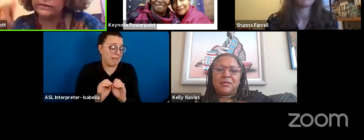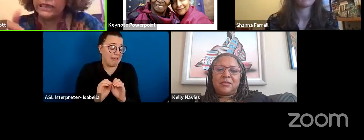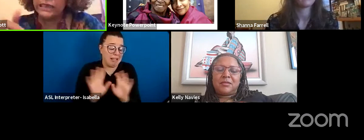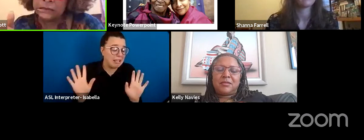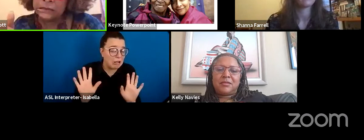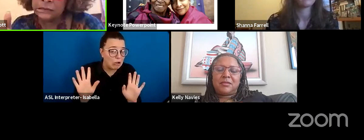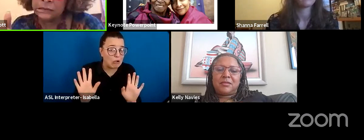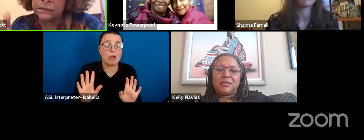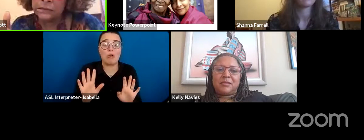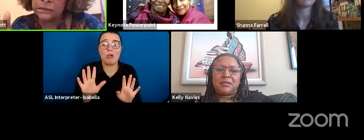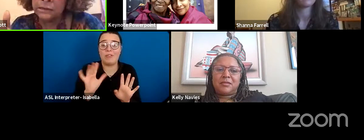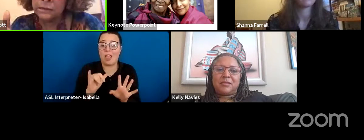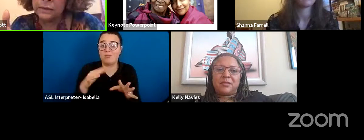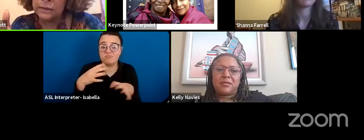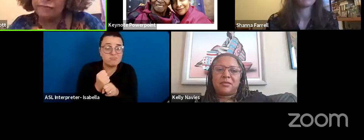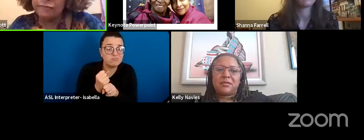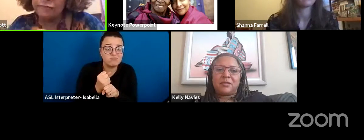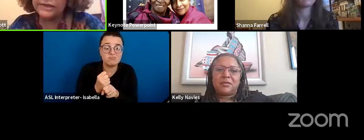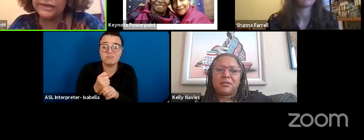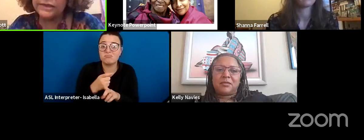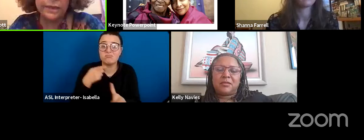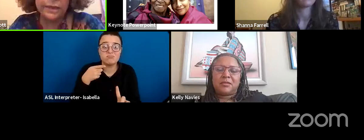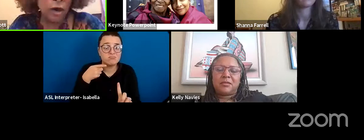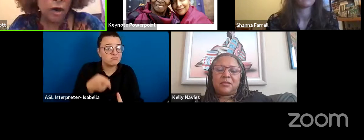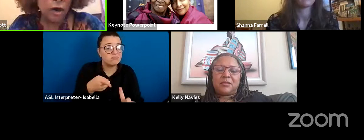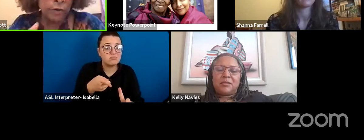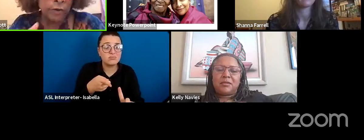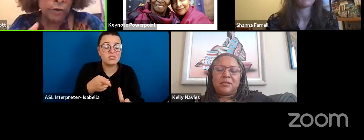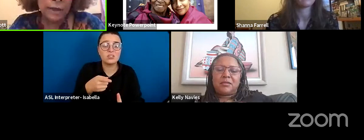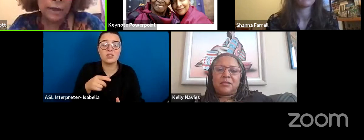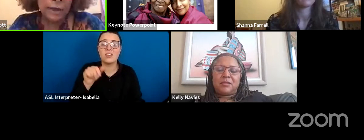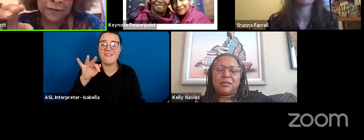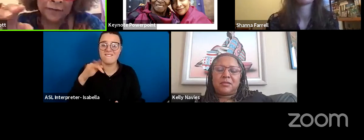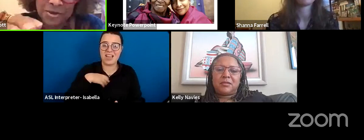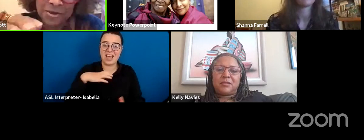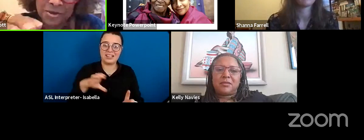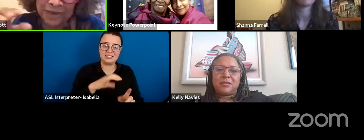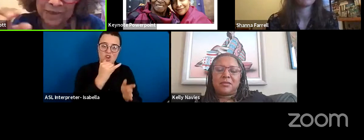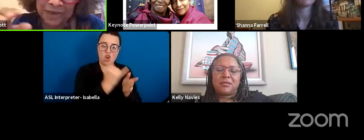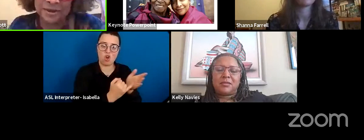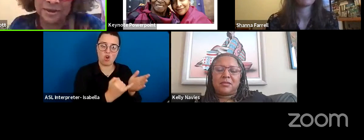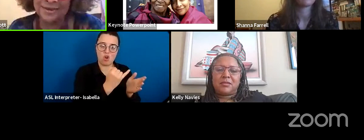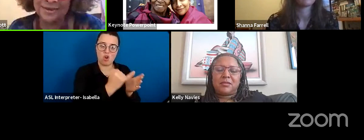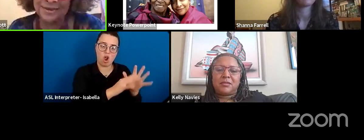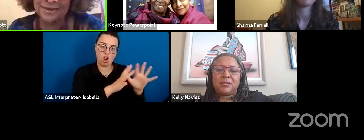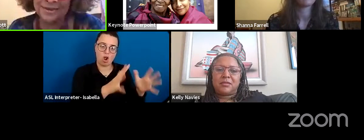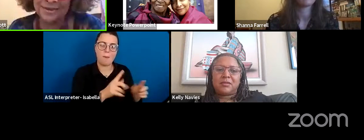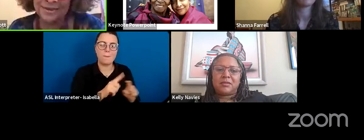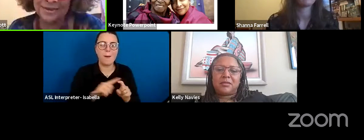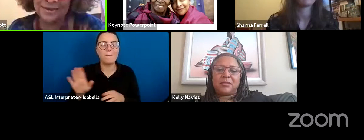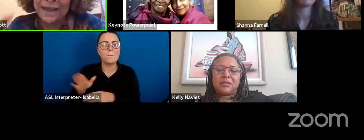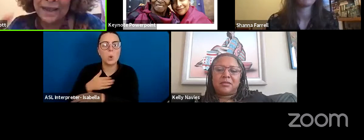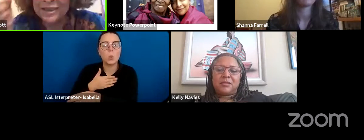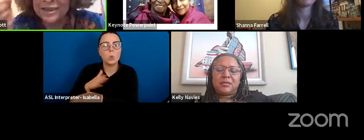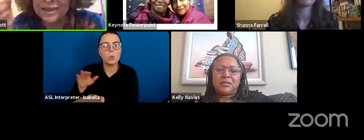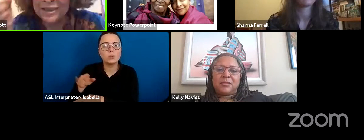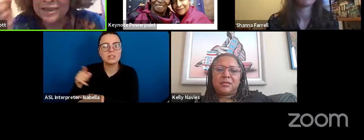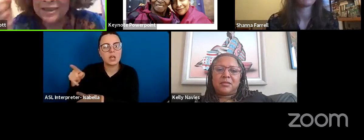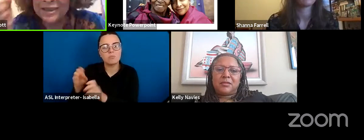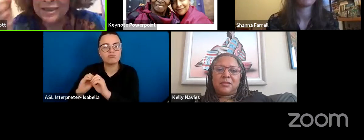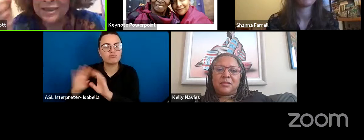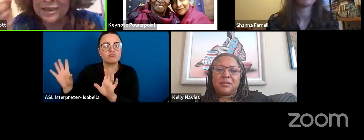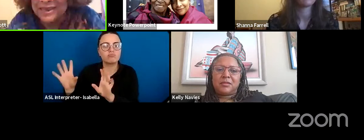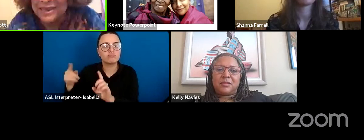succinct, if I'd done it in an artwork. But the music does it. And music is different